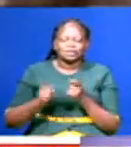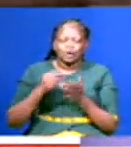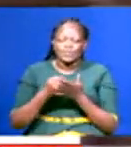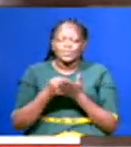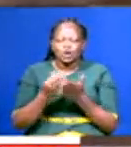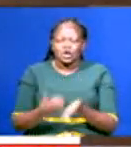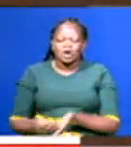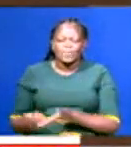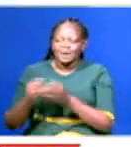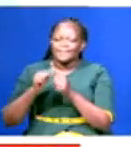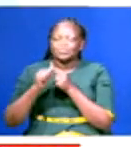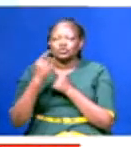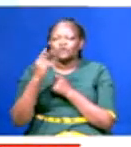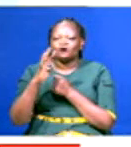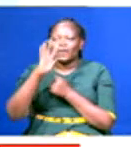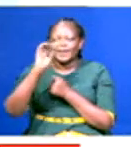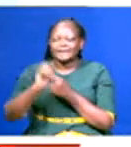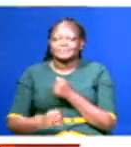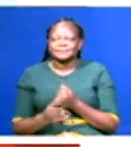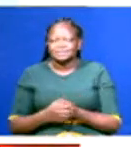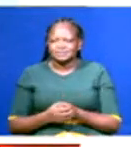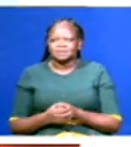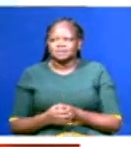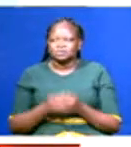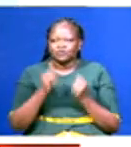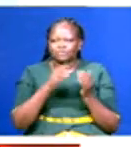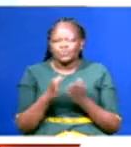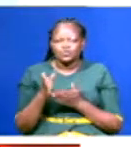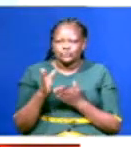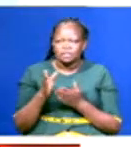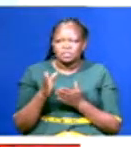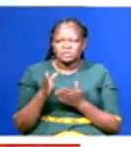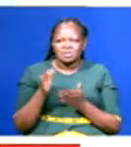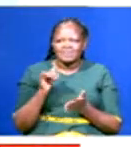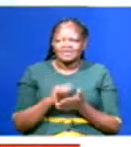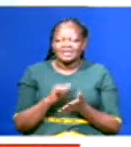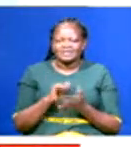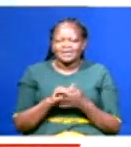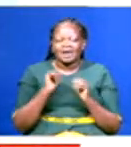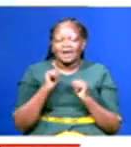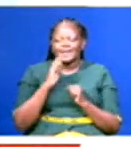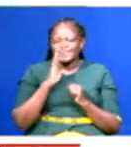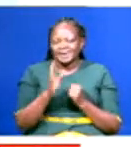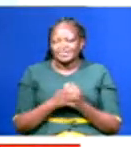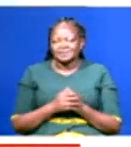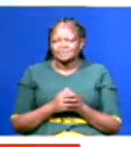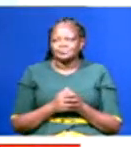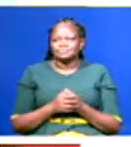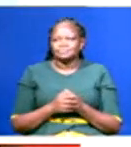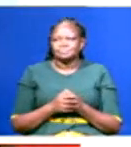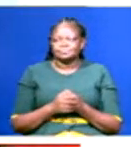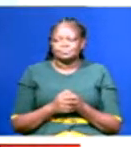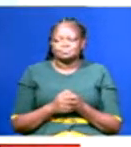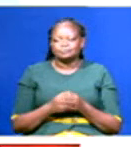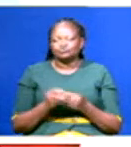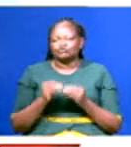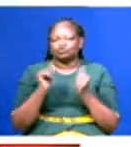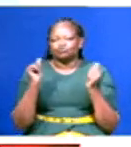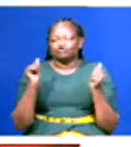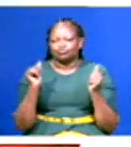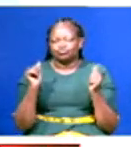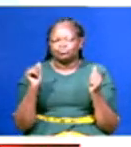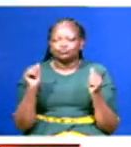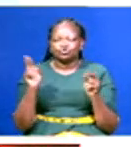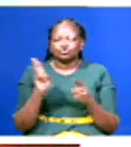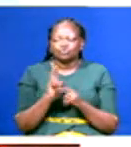by at least 24%. There is opportunity that can be, we can arbitrage or take full advantage